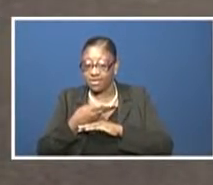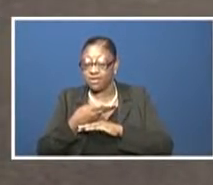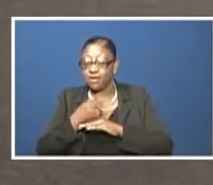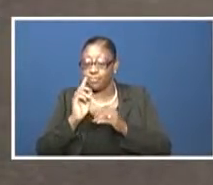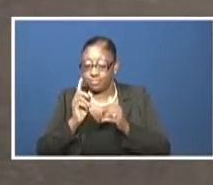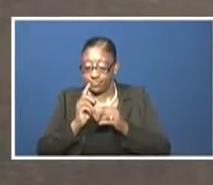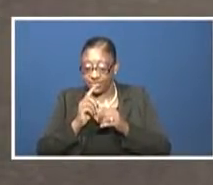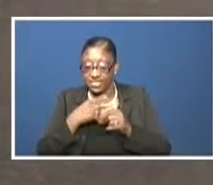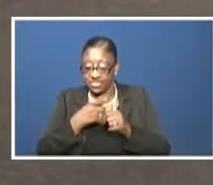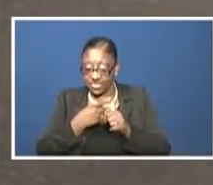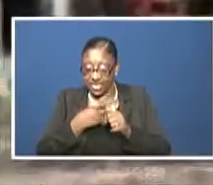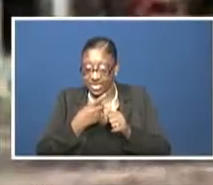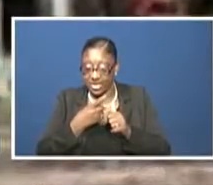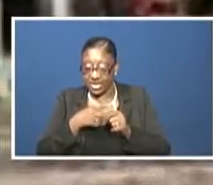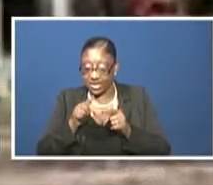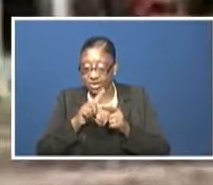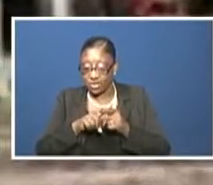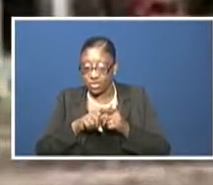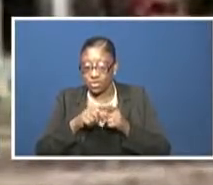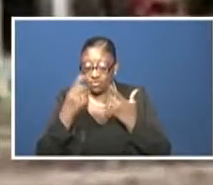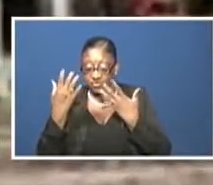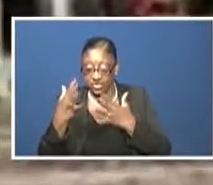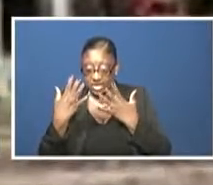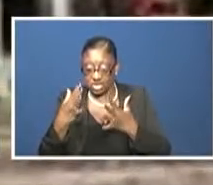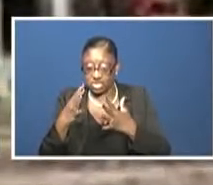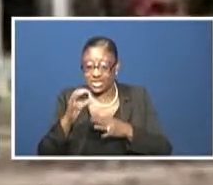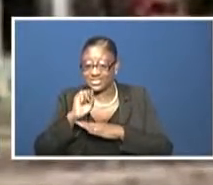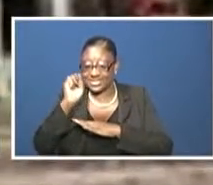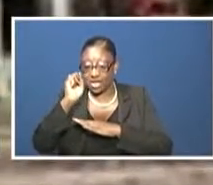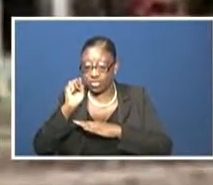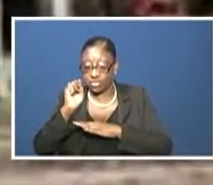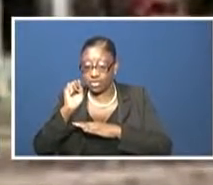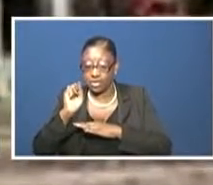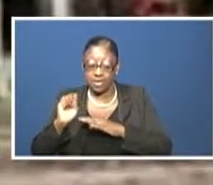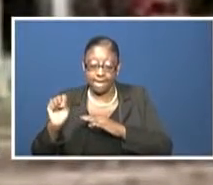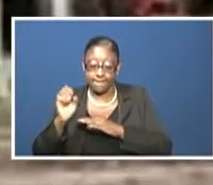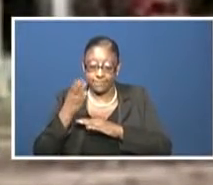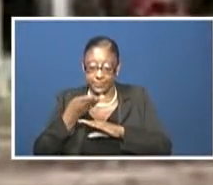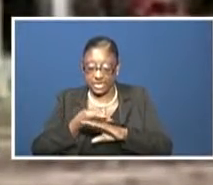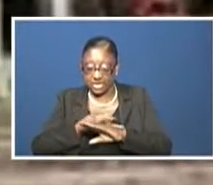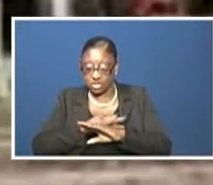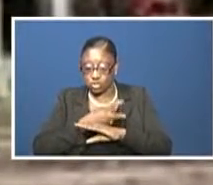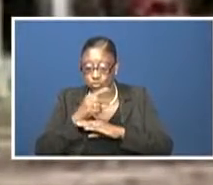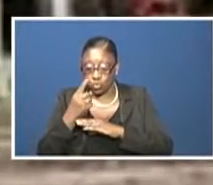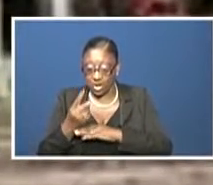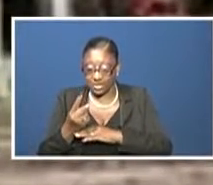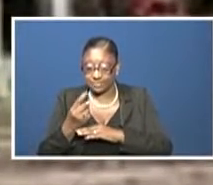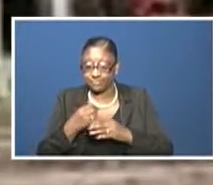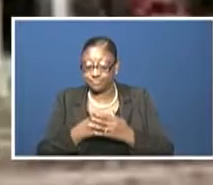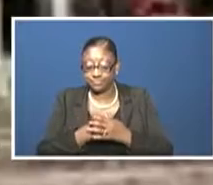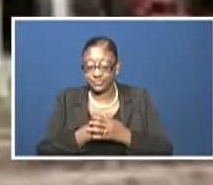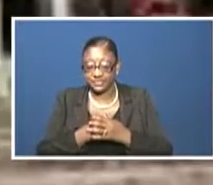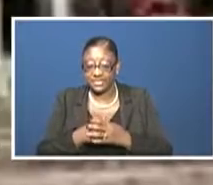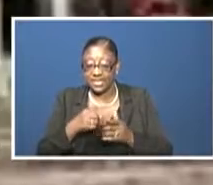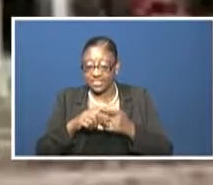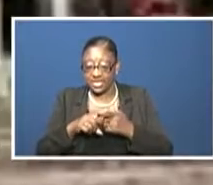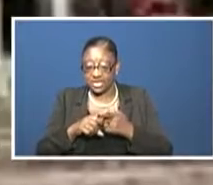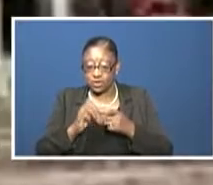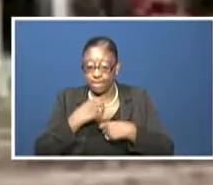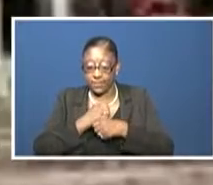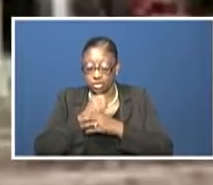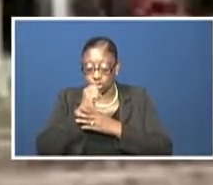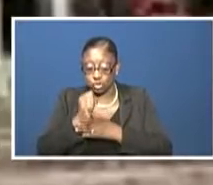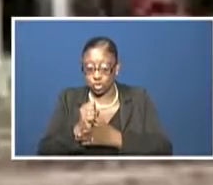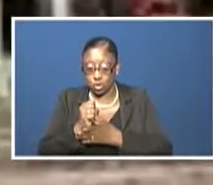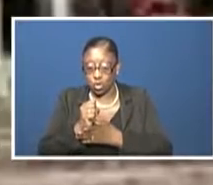We're now in phase 2. We are finishing up the South Beach Clinic, which is an essential urgent care facility to ensure that